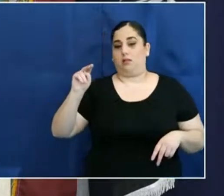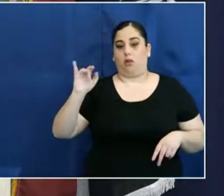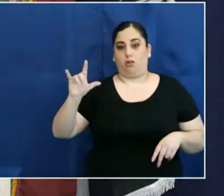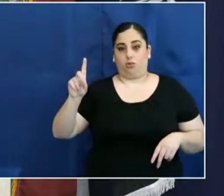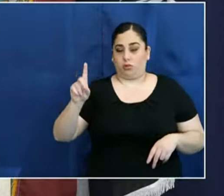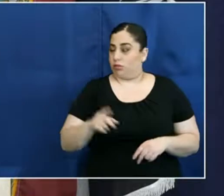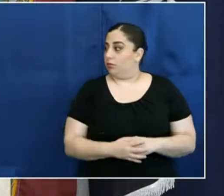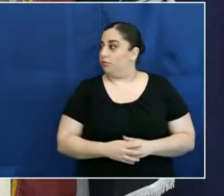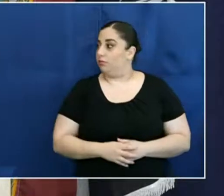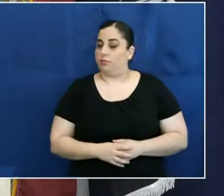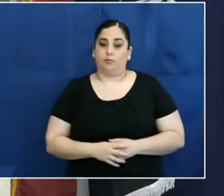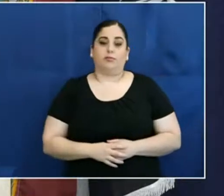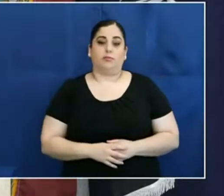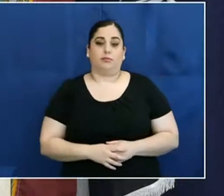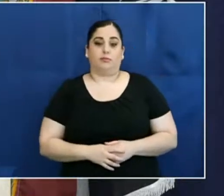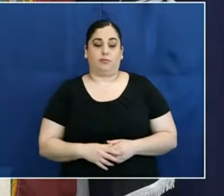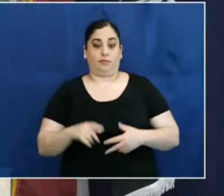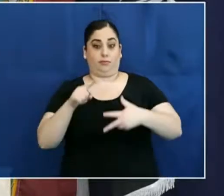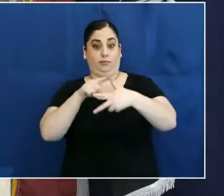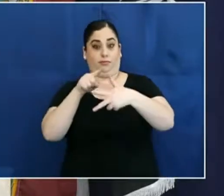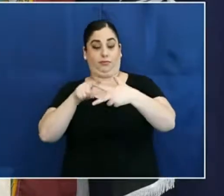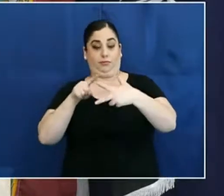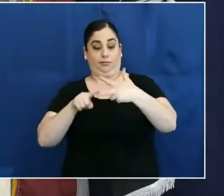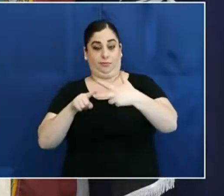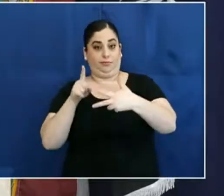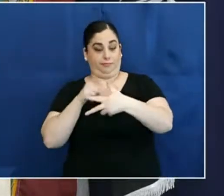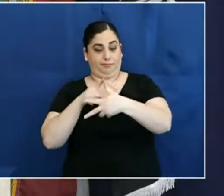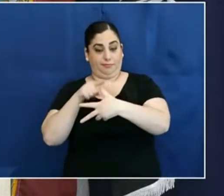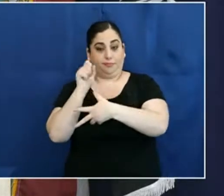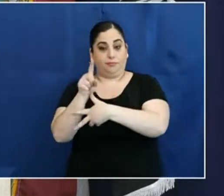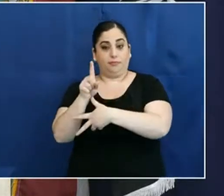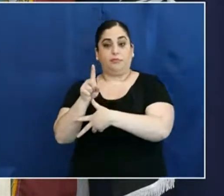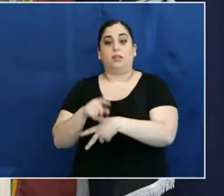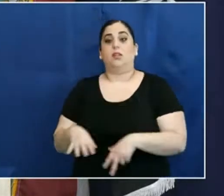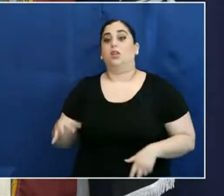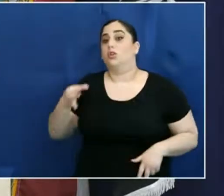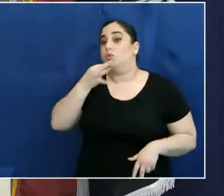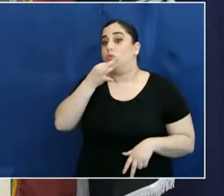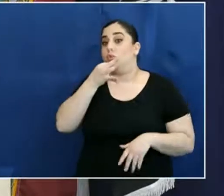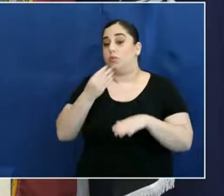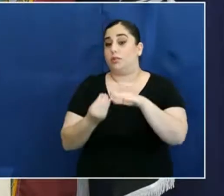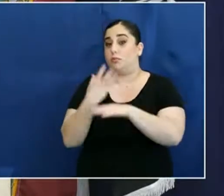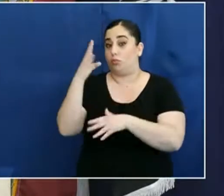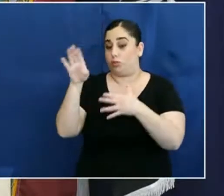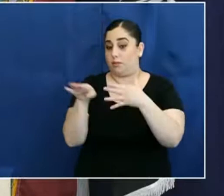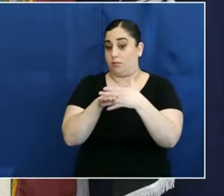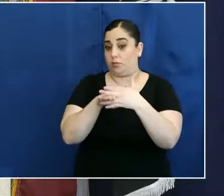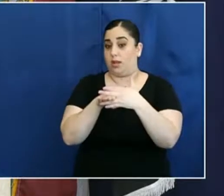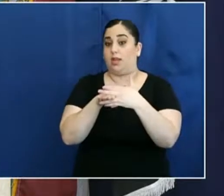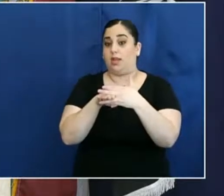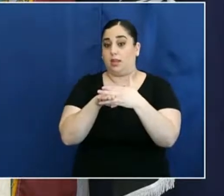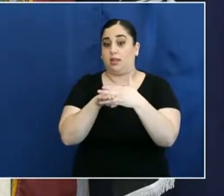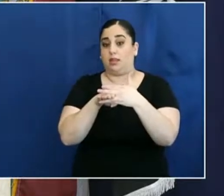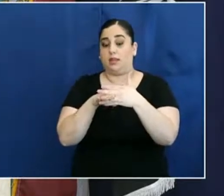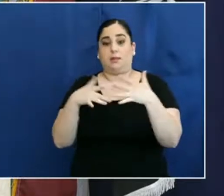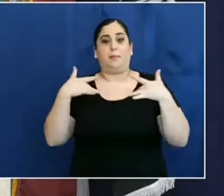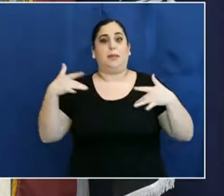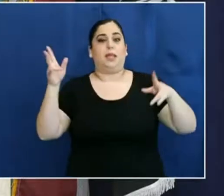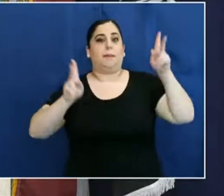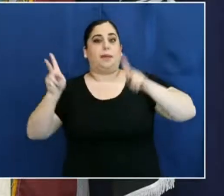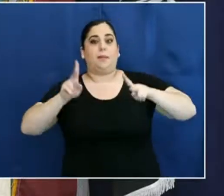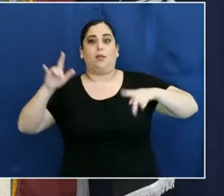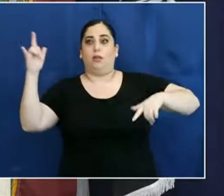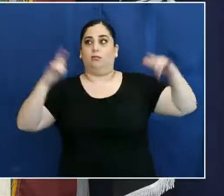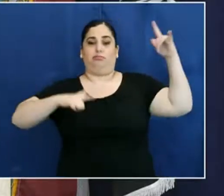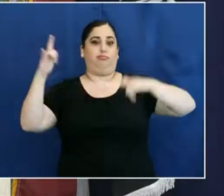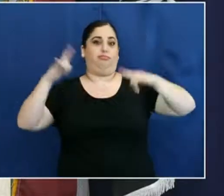health concerns over outbreaks due to upcoming spring break travel, given that San Diego is a tourist destination? Could we see